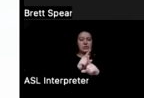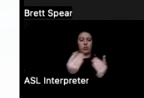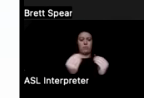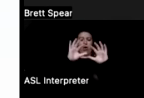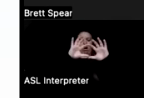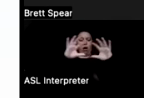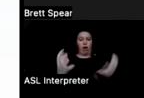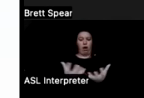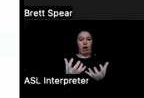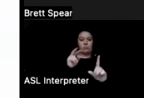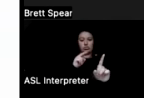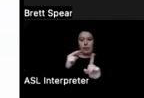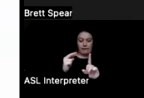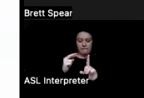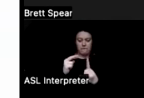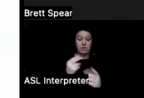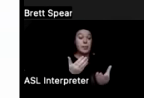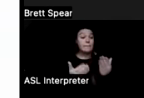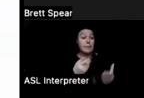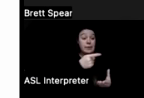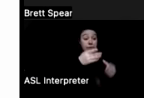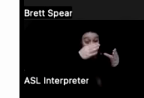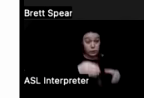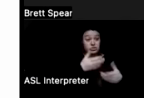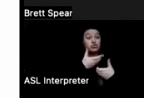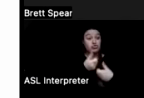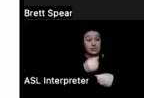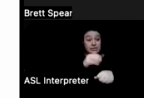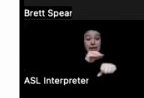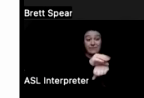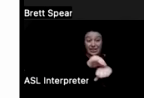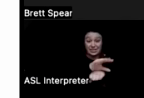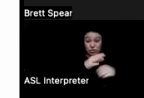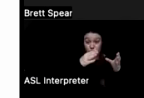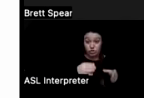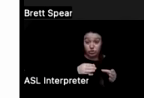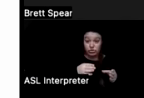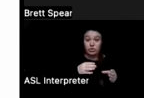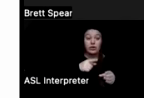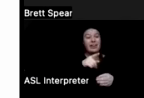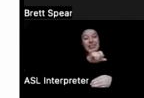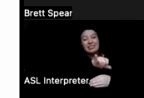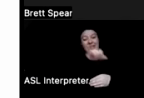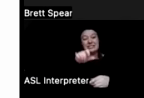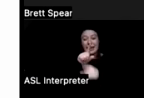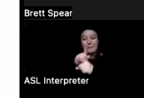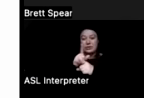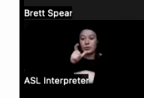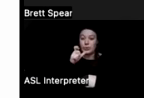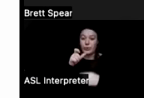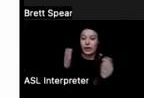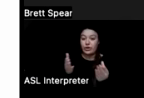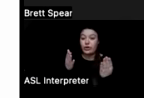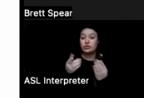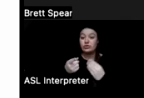have an individual who is a trusted advisor, but that person might not be the same mentor who's going to push you out of your comfort zone. And I